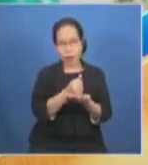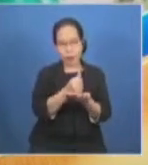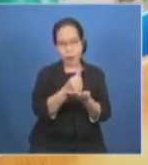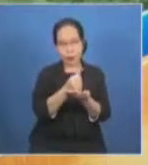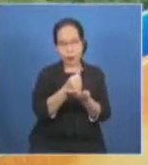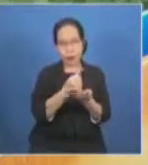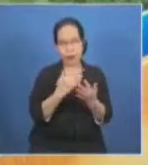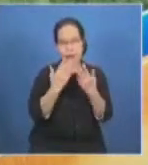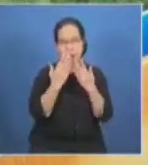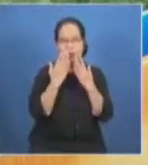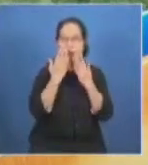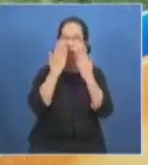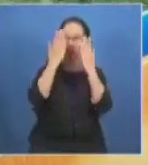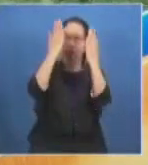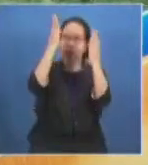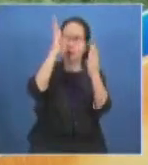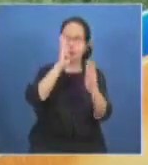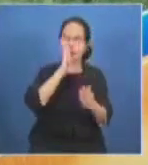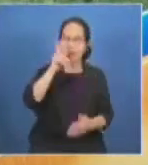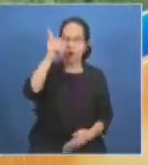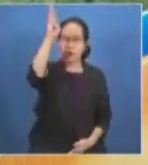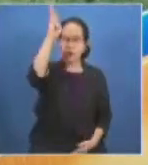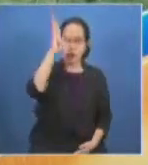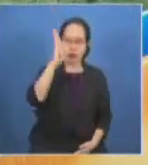mercy, and thanks be to God.